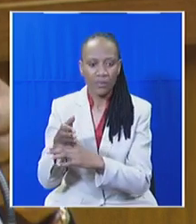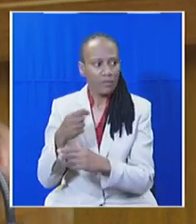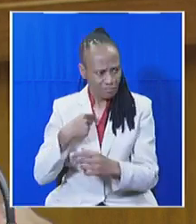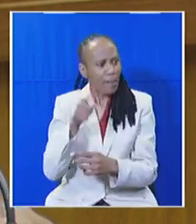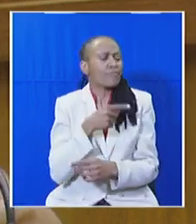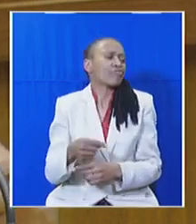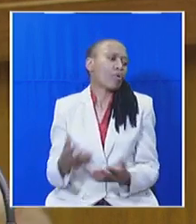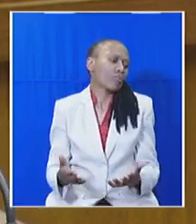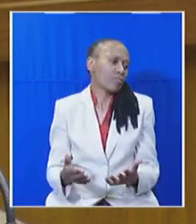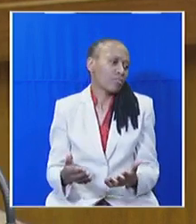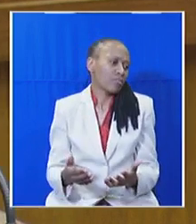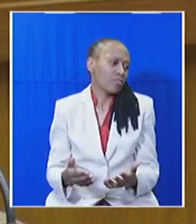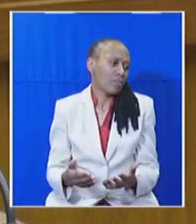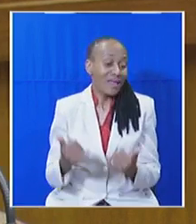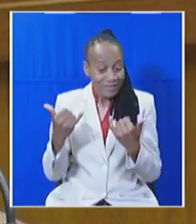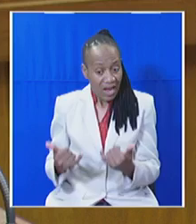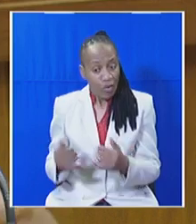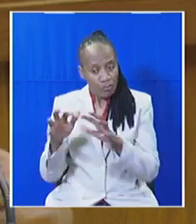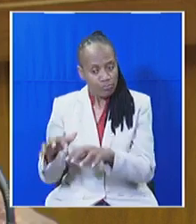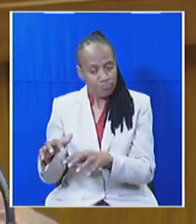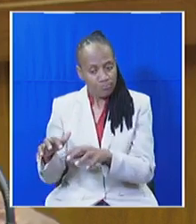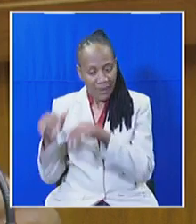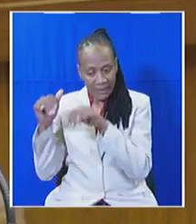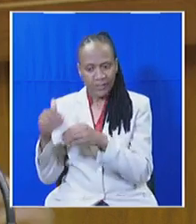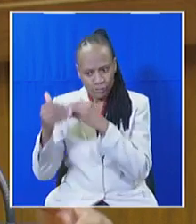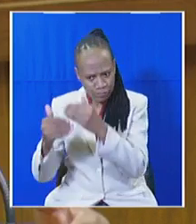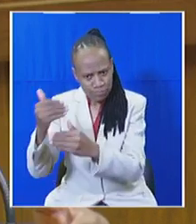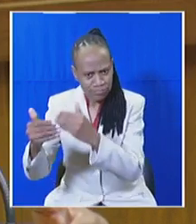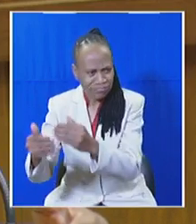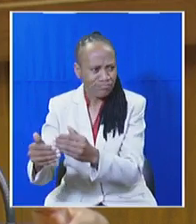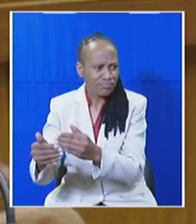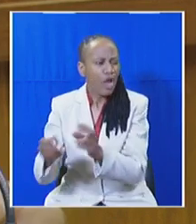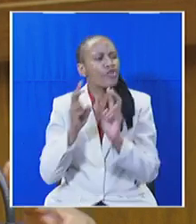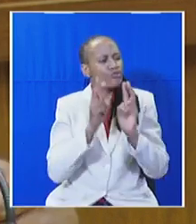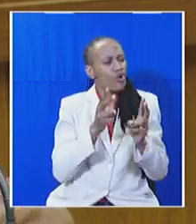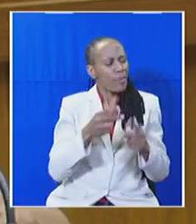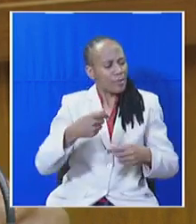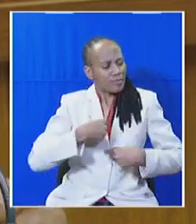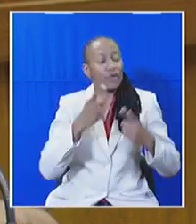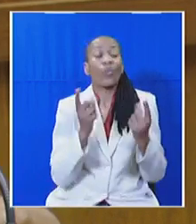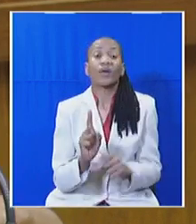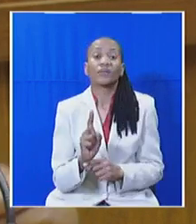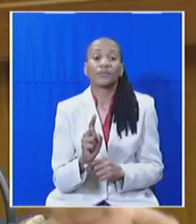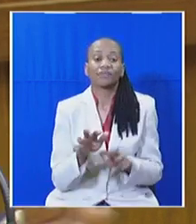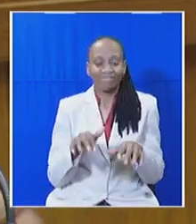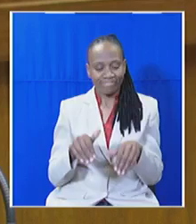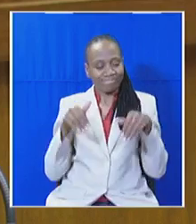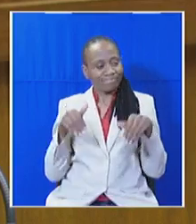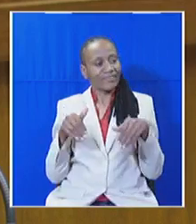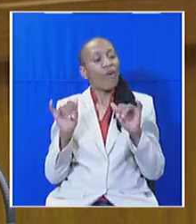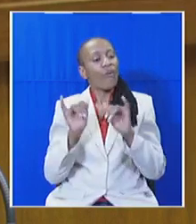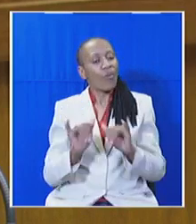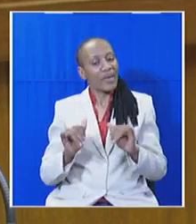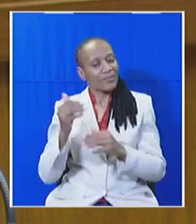are as a result of the investigation, and I think the normal thing is to allow these processes to come to